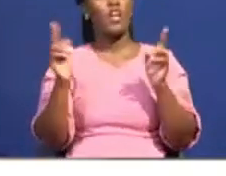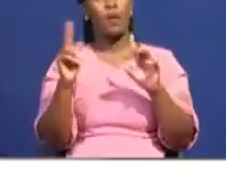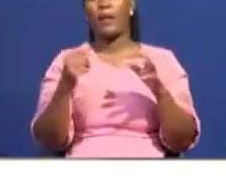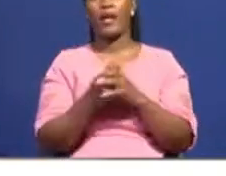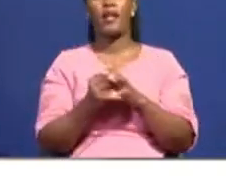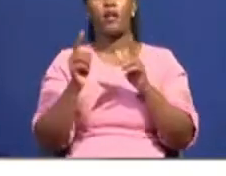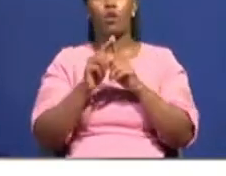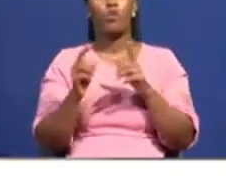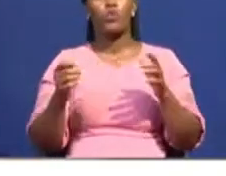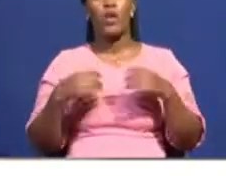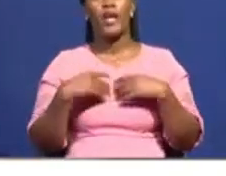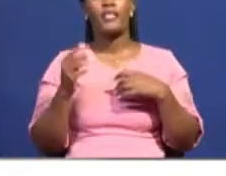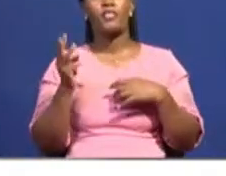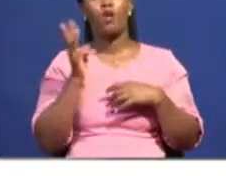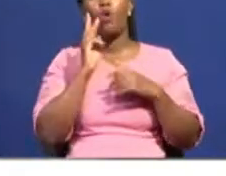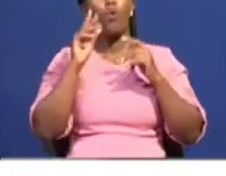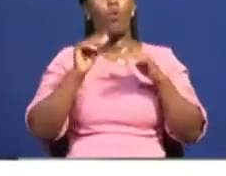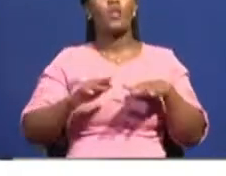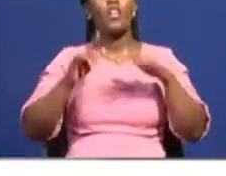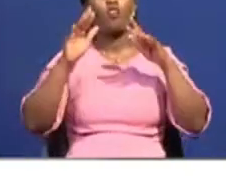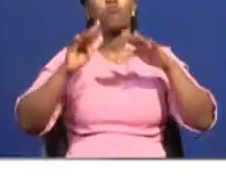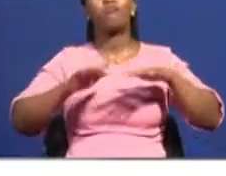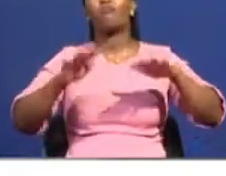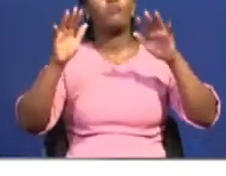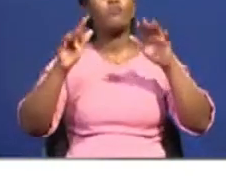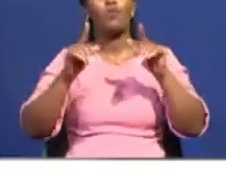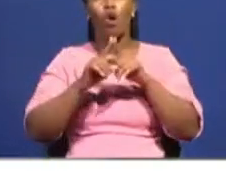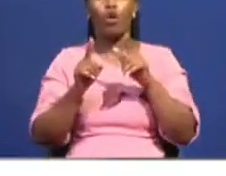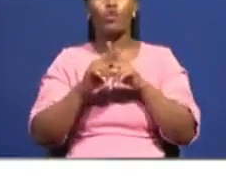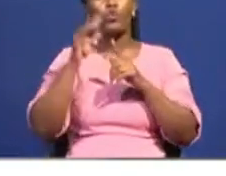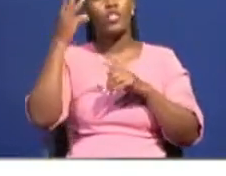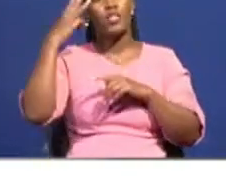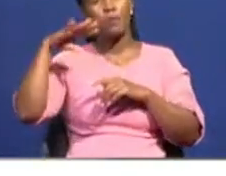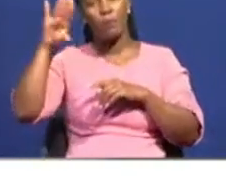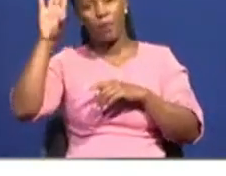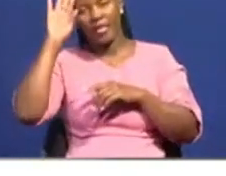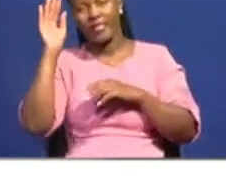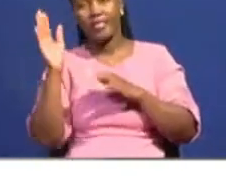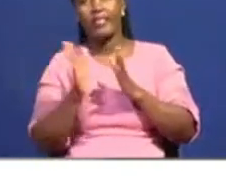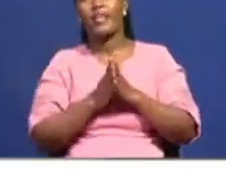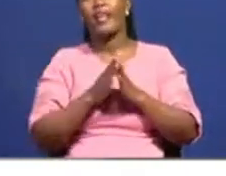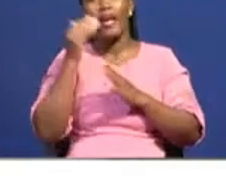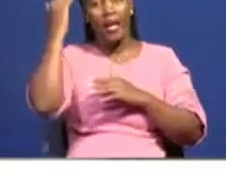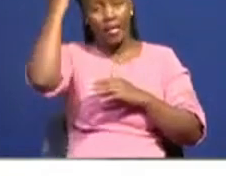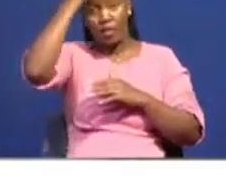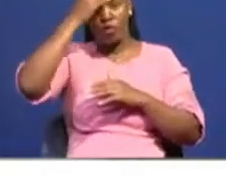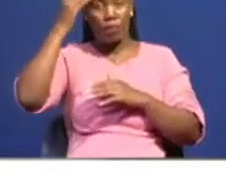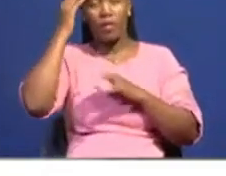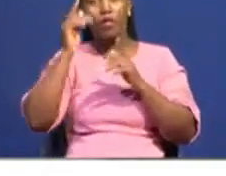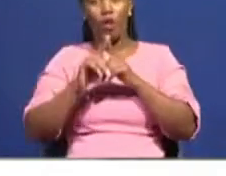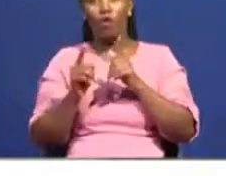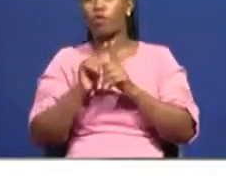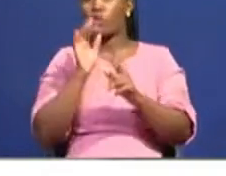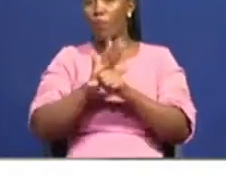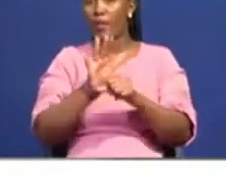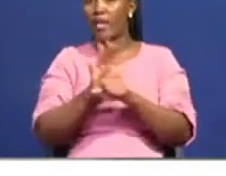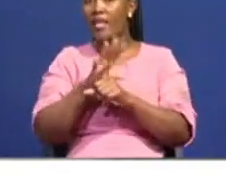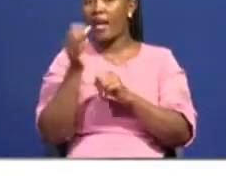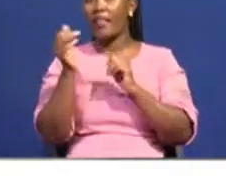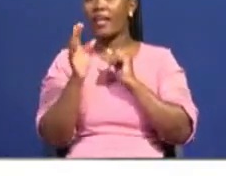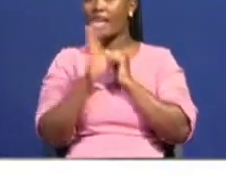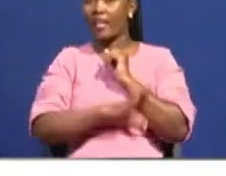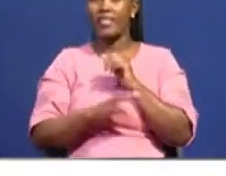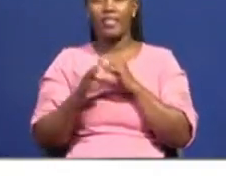Dubai, we have flooding in Brazil. And a few of our countries, our neighbors, actually suffering drought as we speak. Yeah, that's